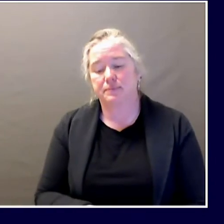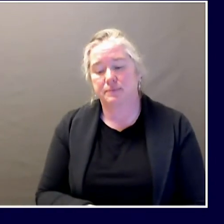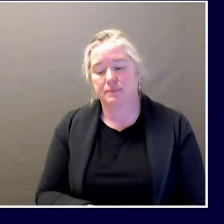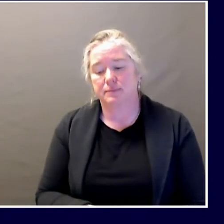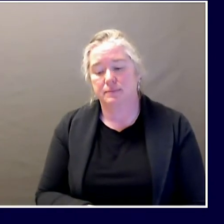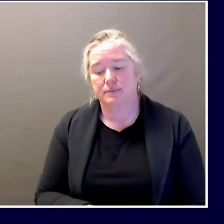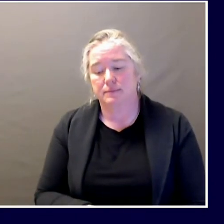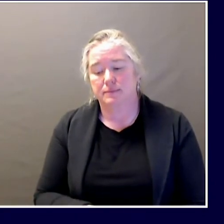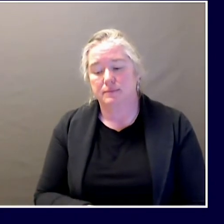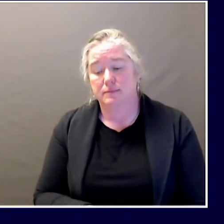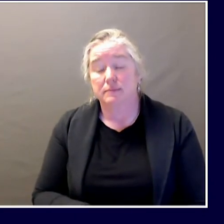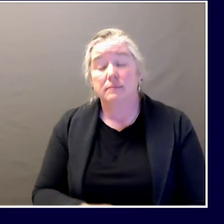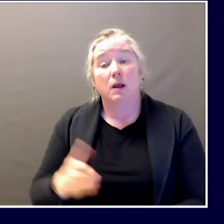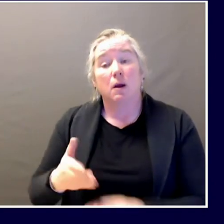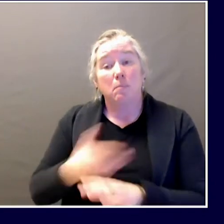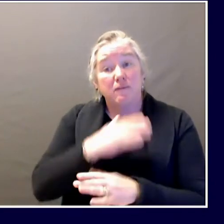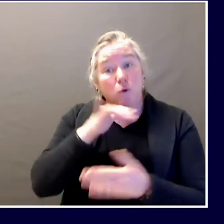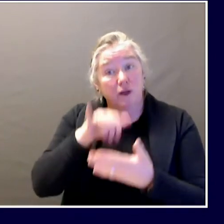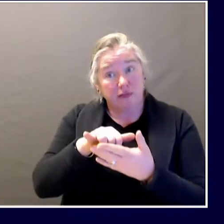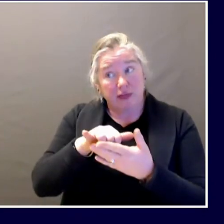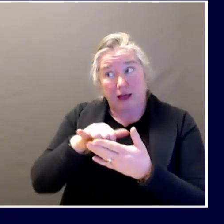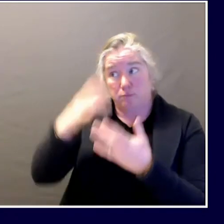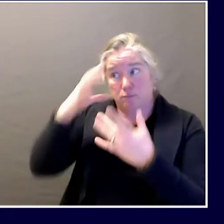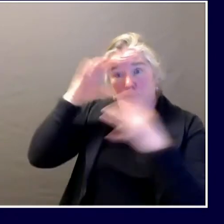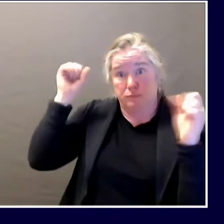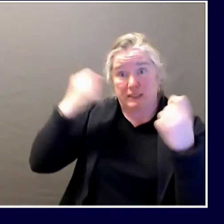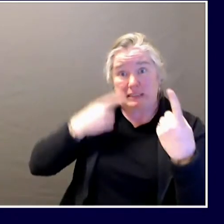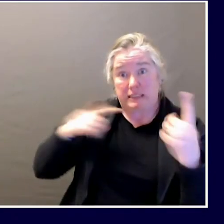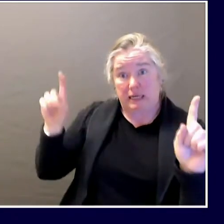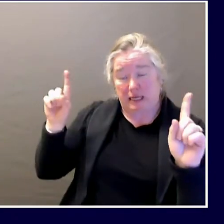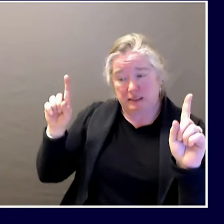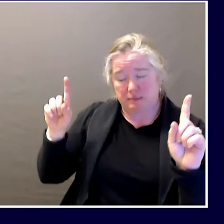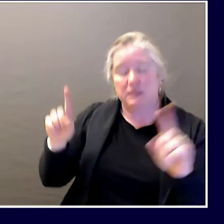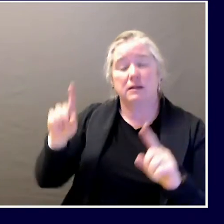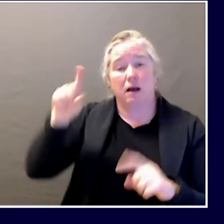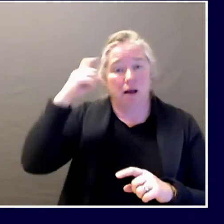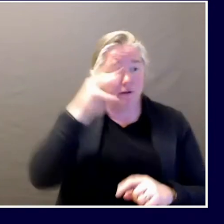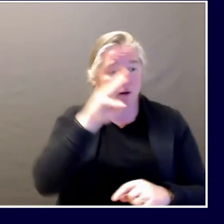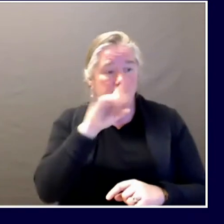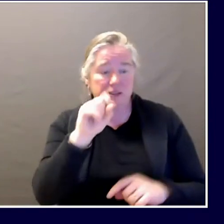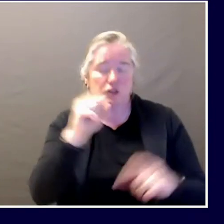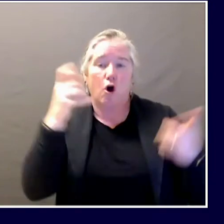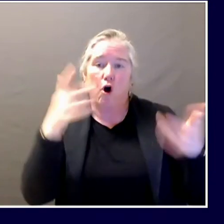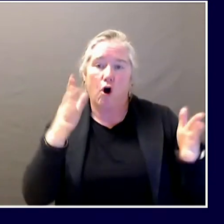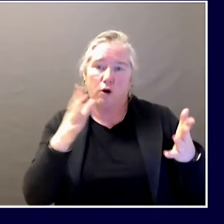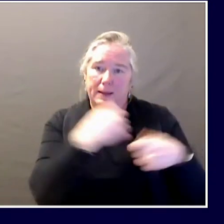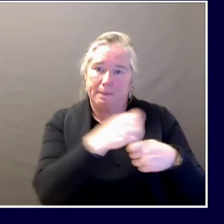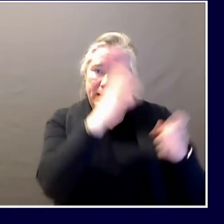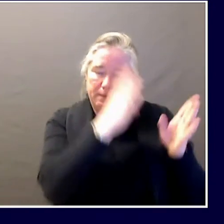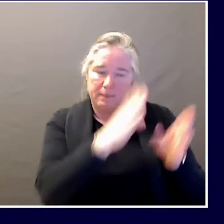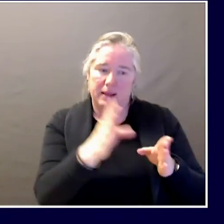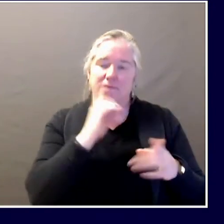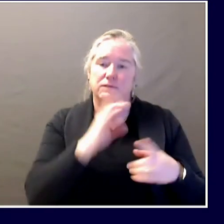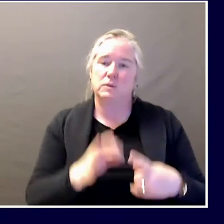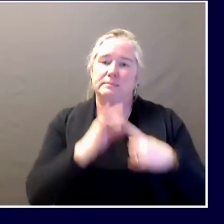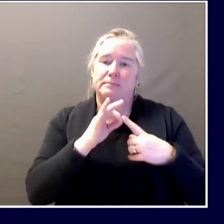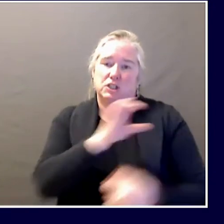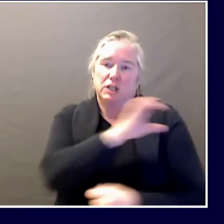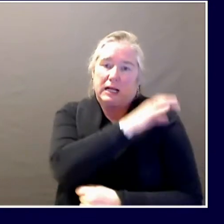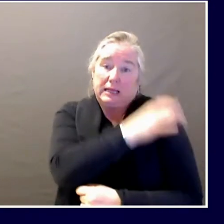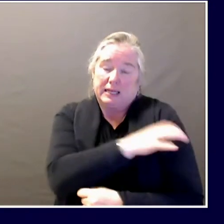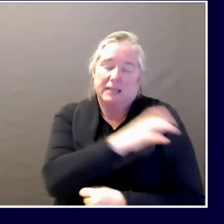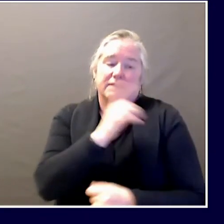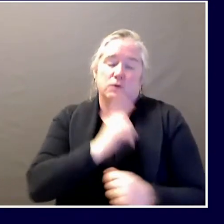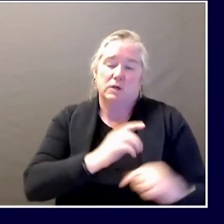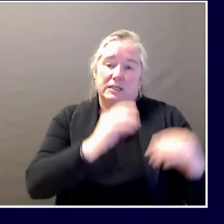older teachers, directed myself, the Department of Education, to work on special clinics for school teachers